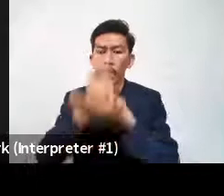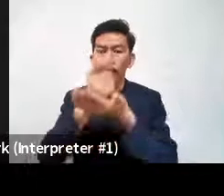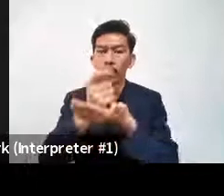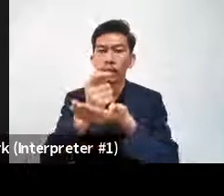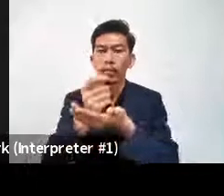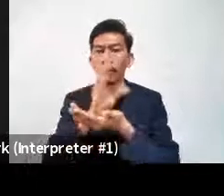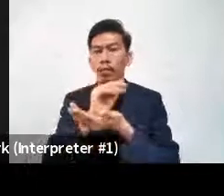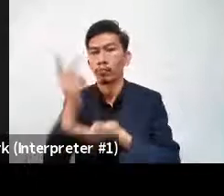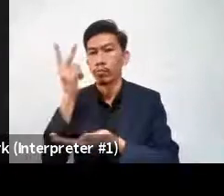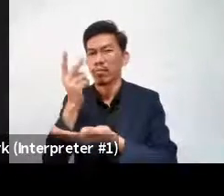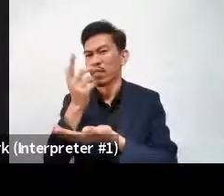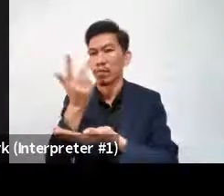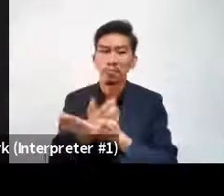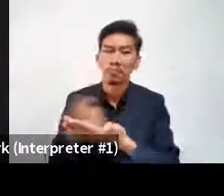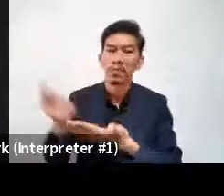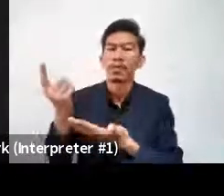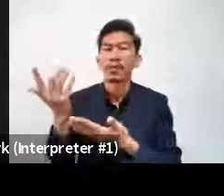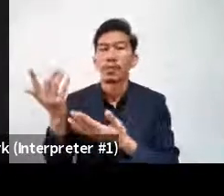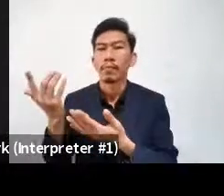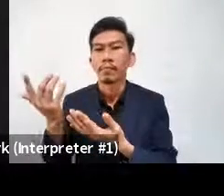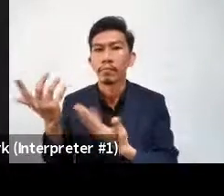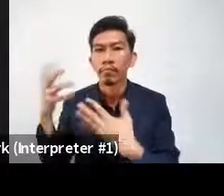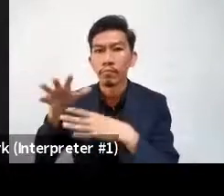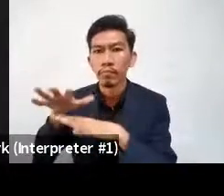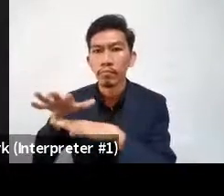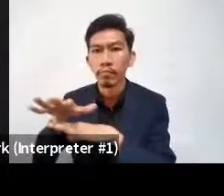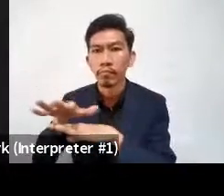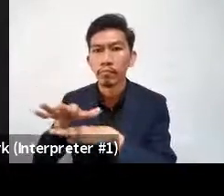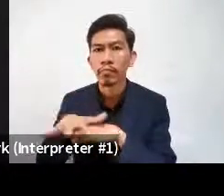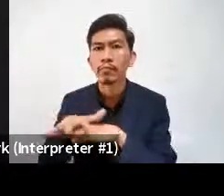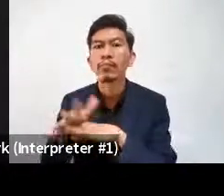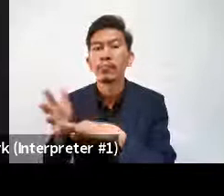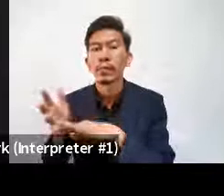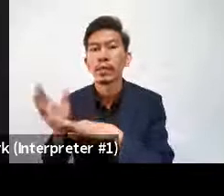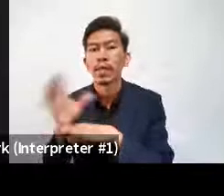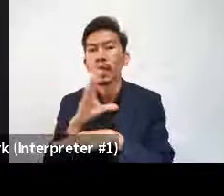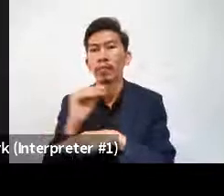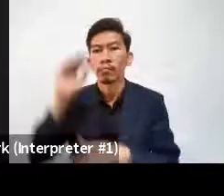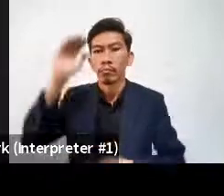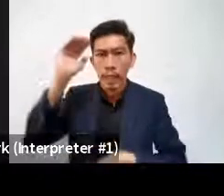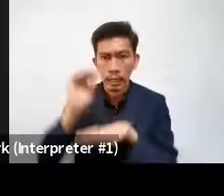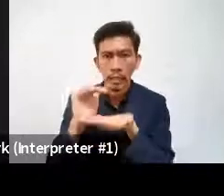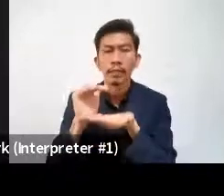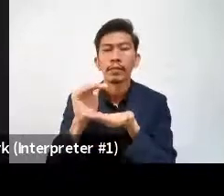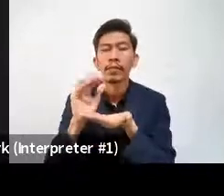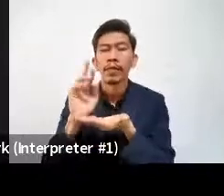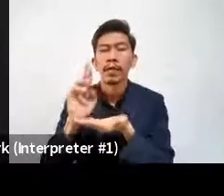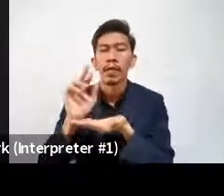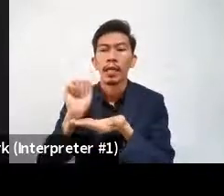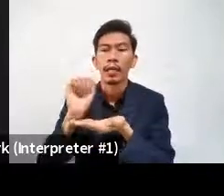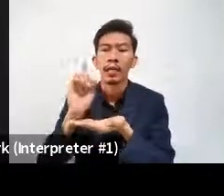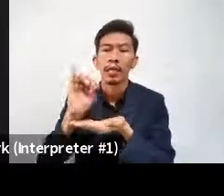2 to 3 weeks infusion. There was also significant reduction in radiotherapy